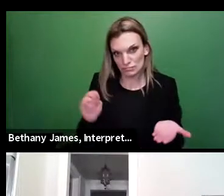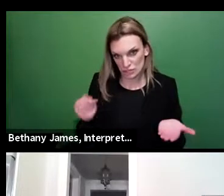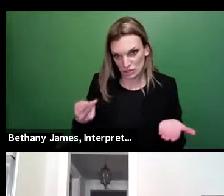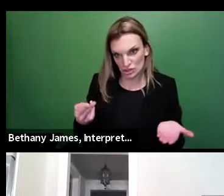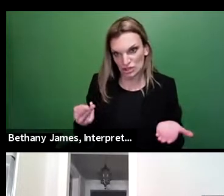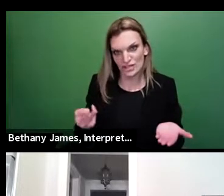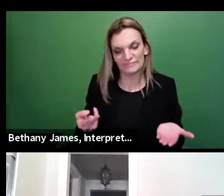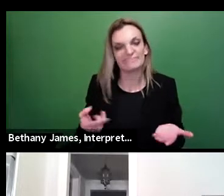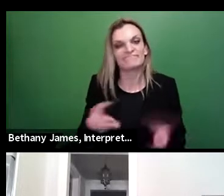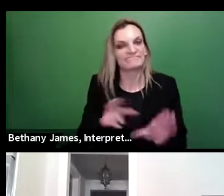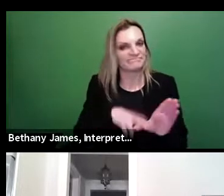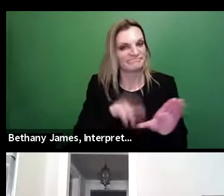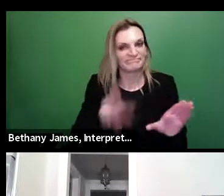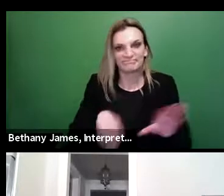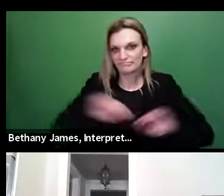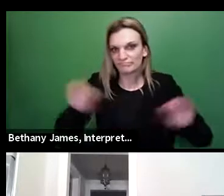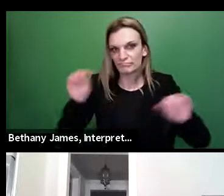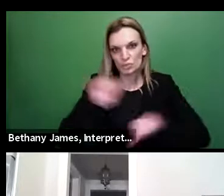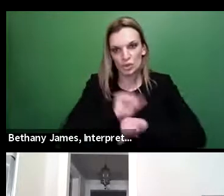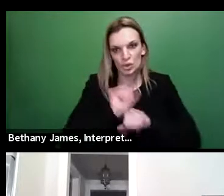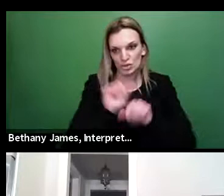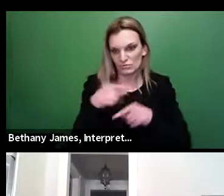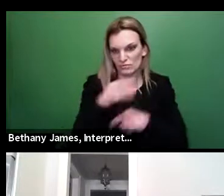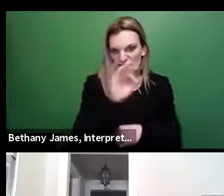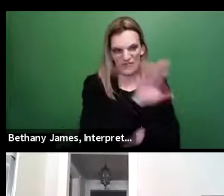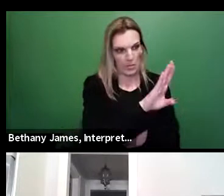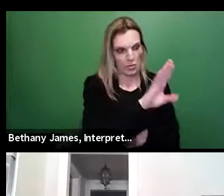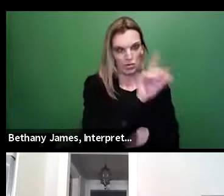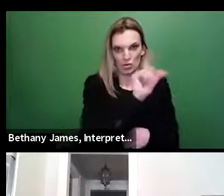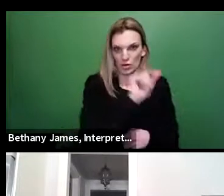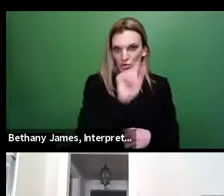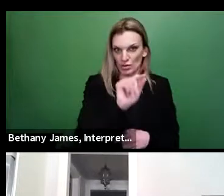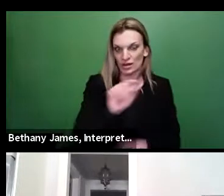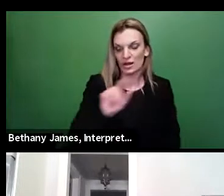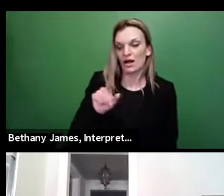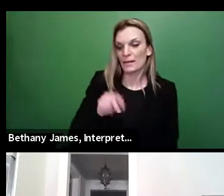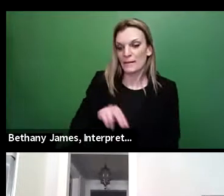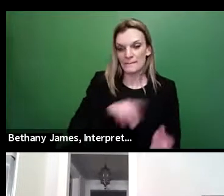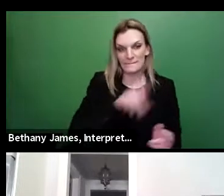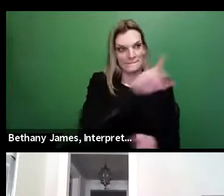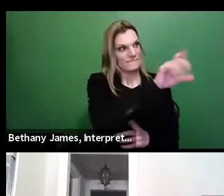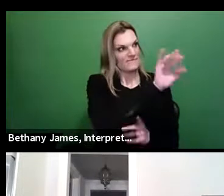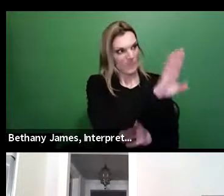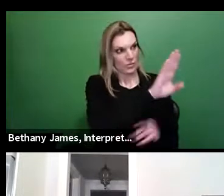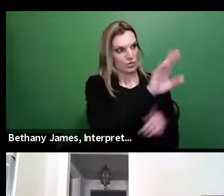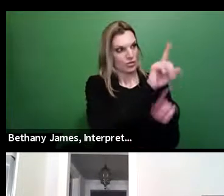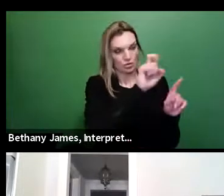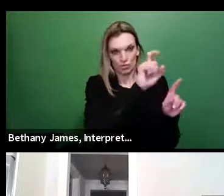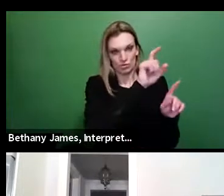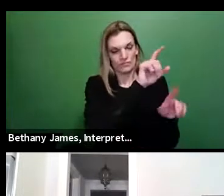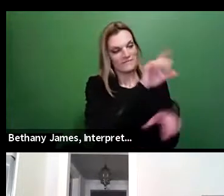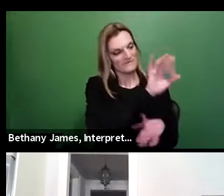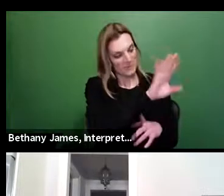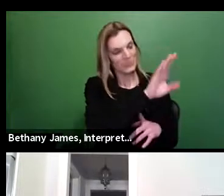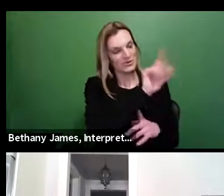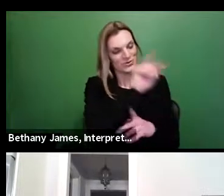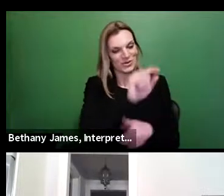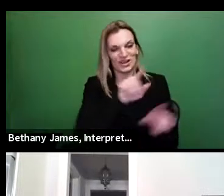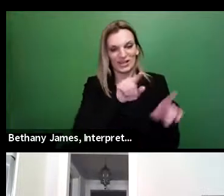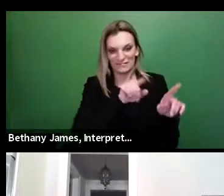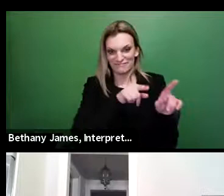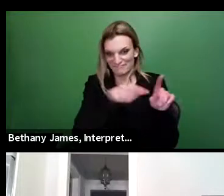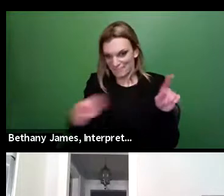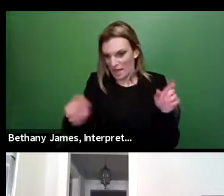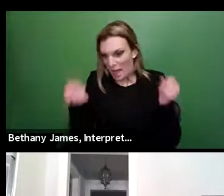force entirely since February of 2020. It's 125,000 women have dropped out entirely. It's